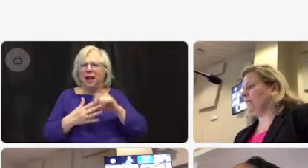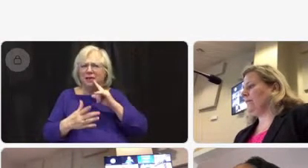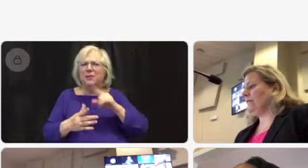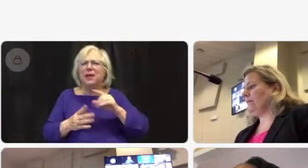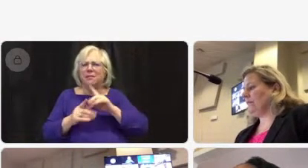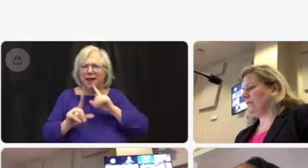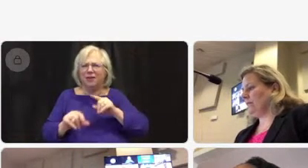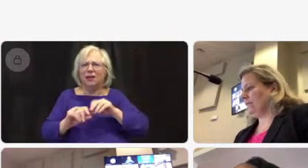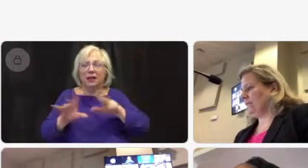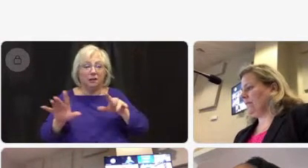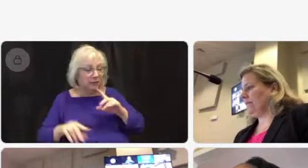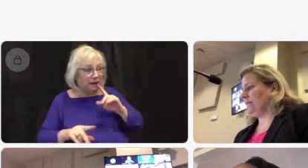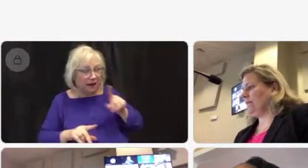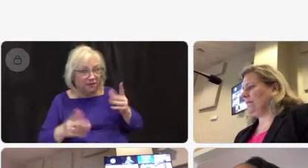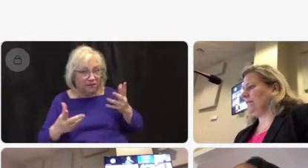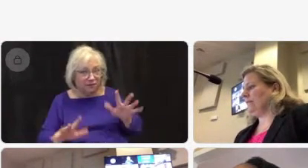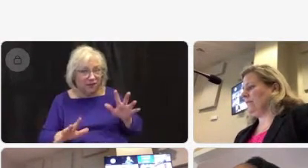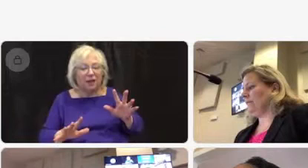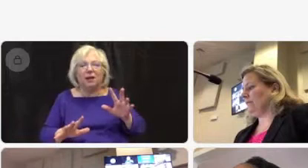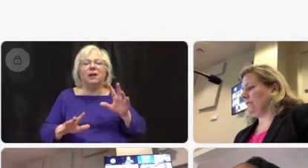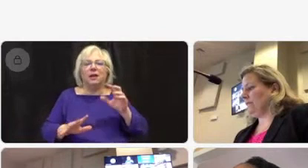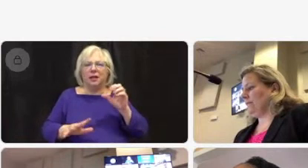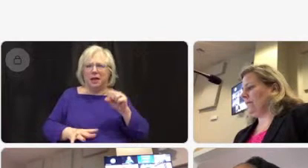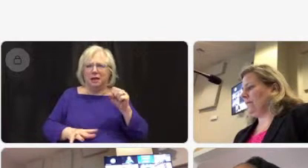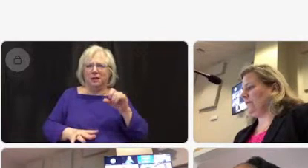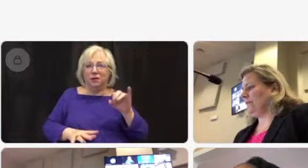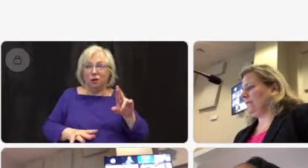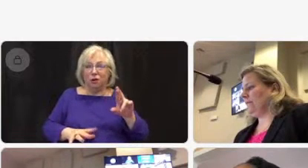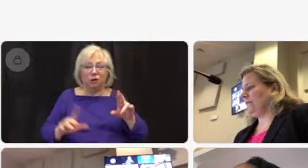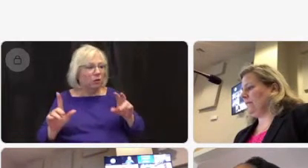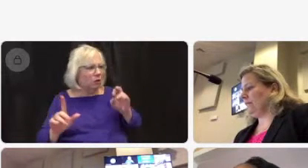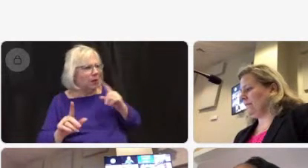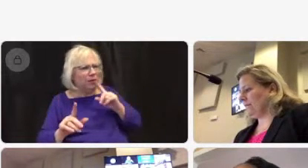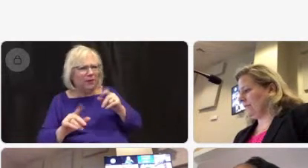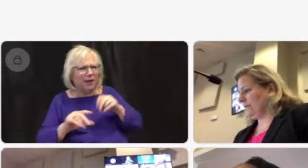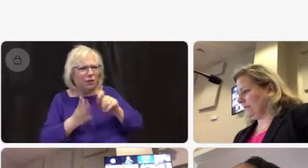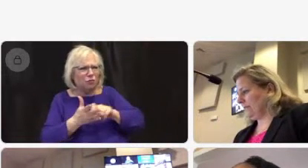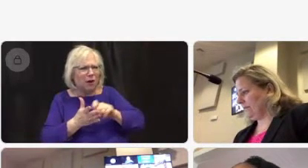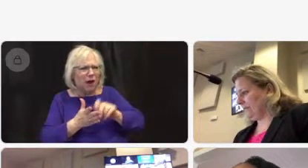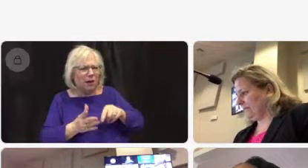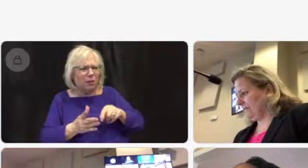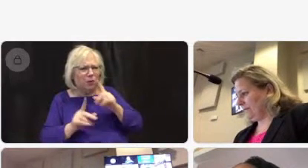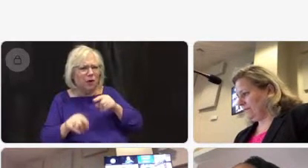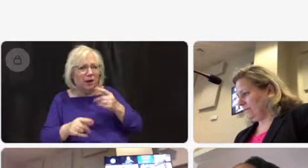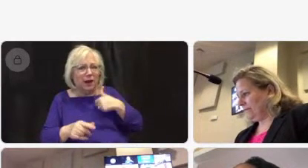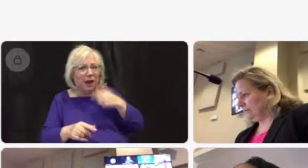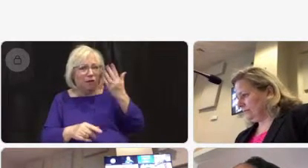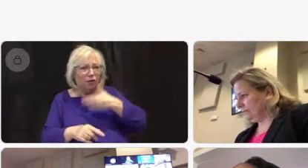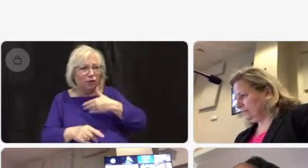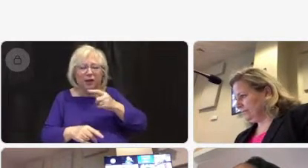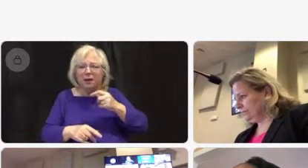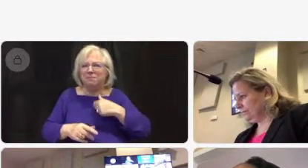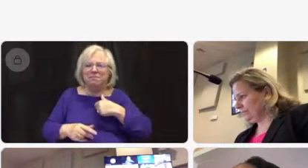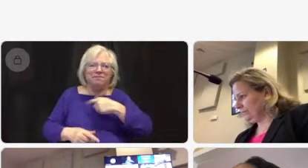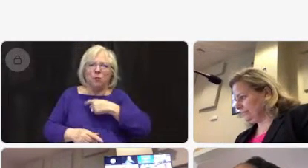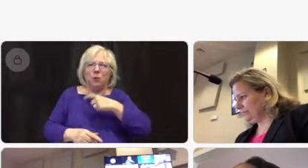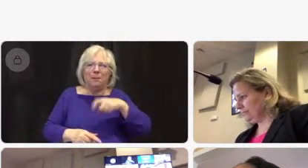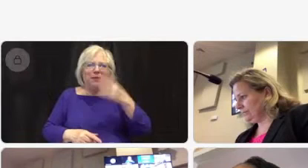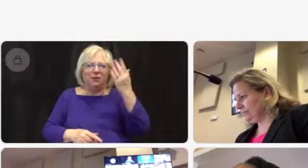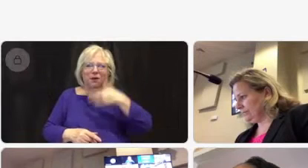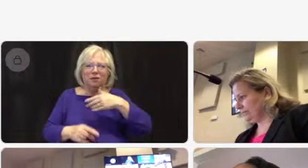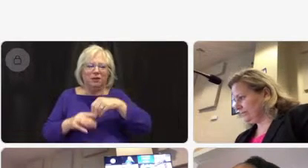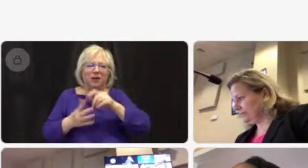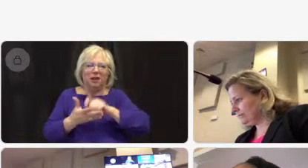up. Yes, sir. It has been? Yes, sir. Okay. Was it in the write-up where it was answered? Did I just overlook it? We must have overlooked it in